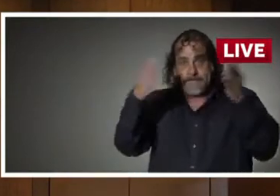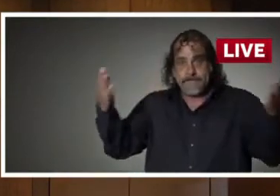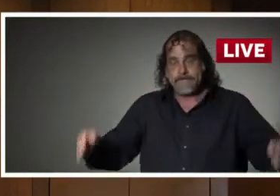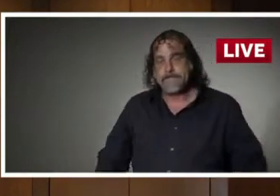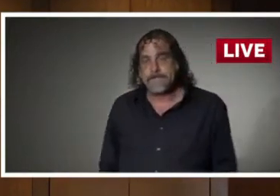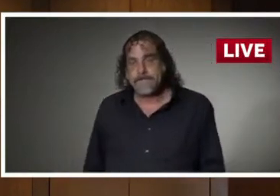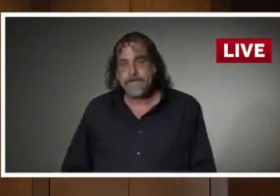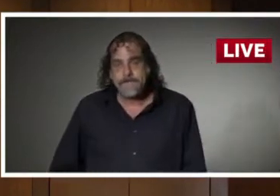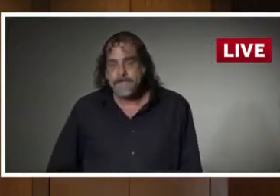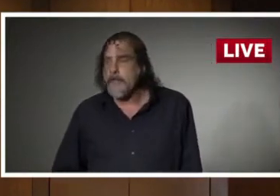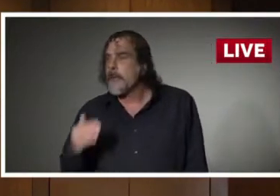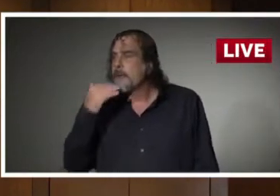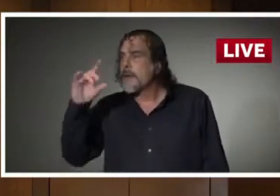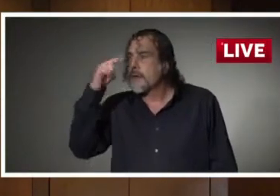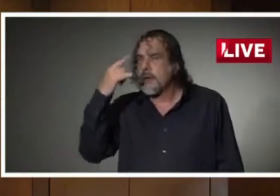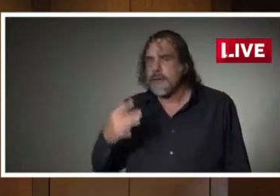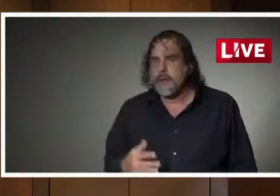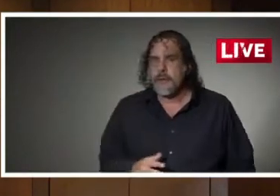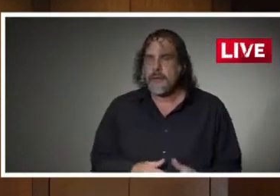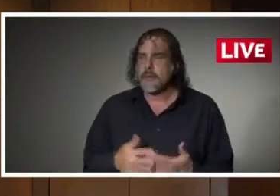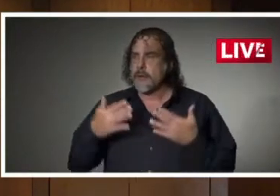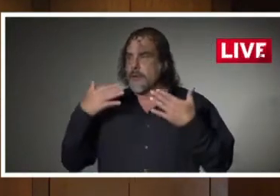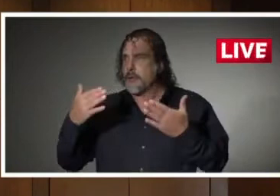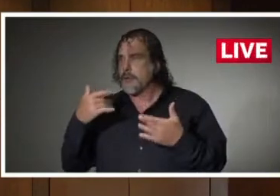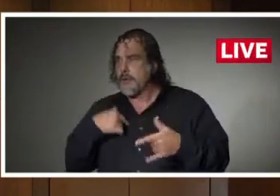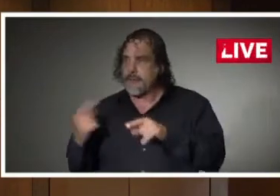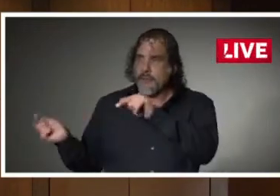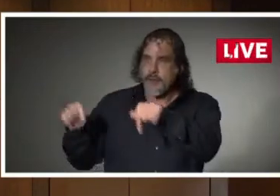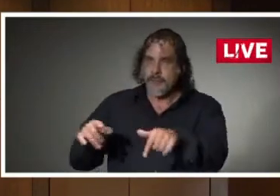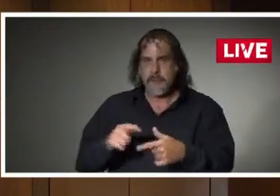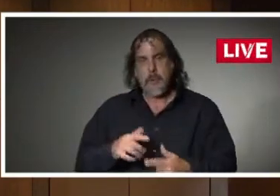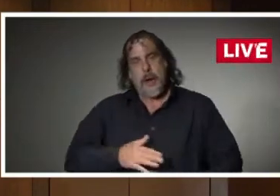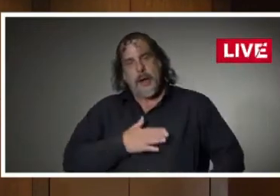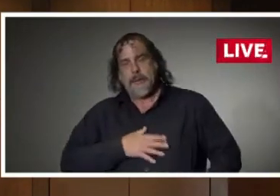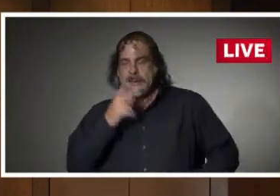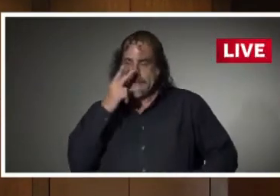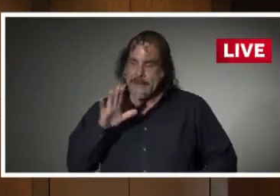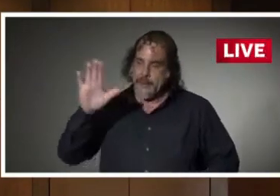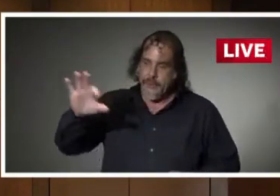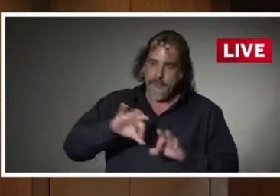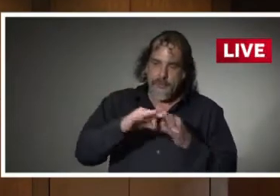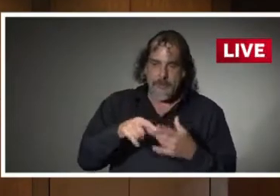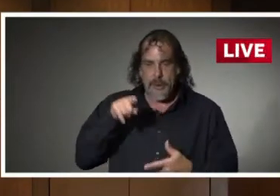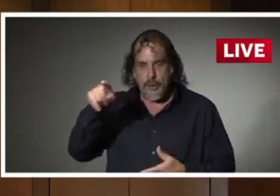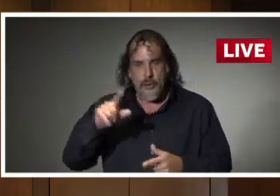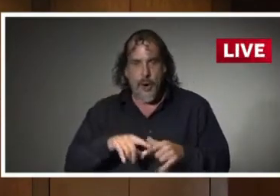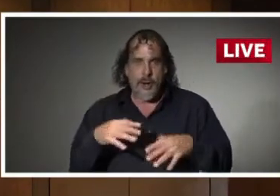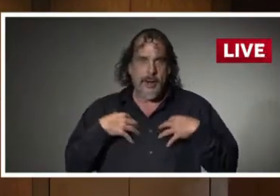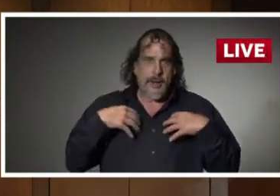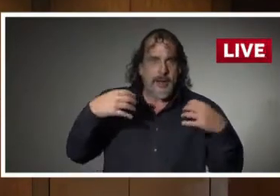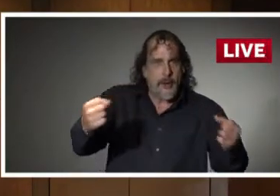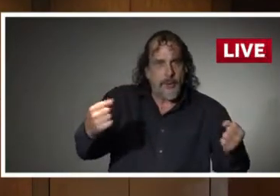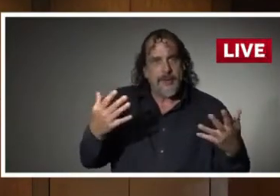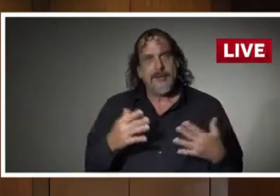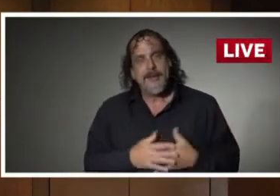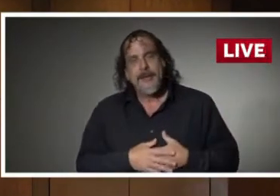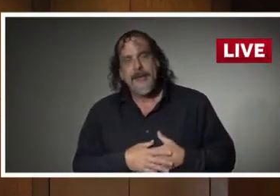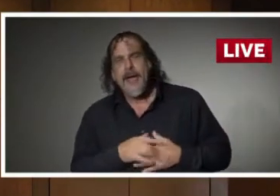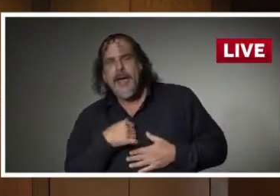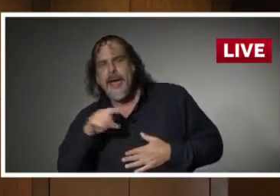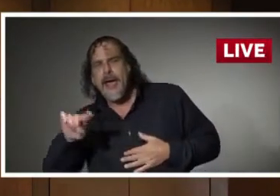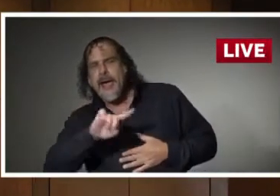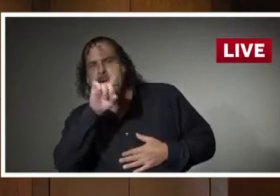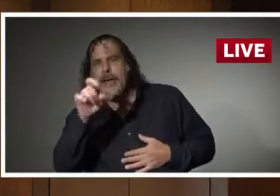sir. Thank you, Governor. First off, it's great to have you back up here, and we're happy to see that you and your family are healthy. I'd like to dive into, we've